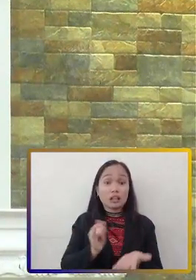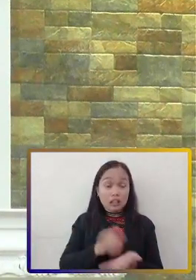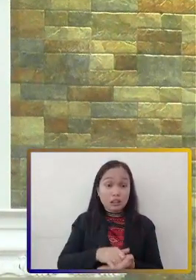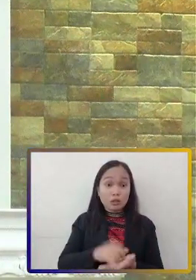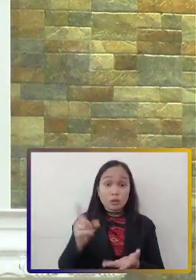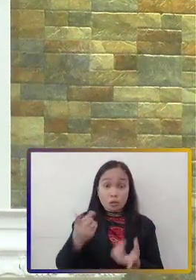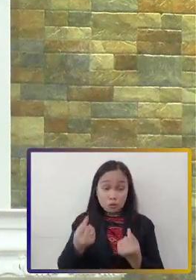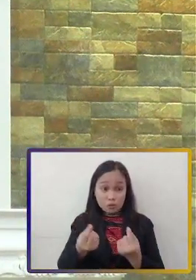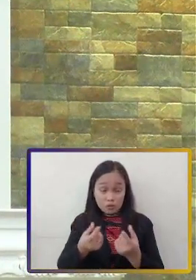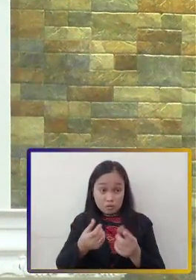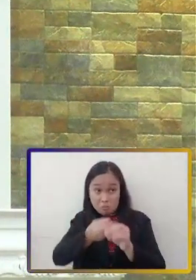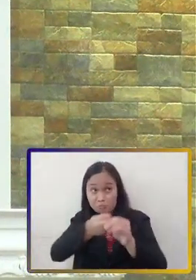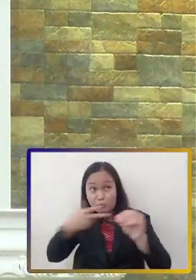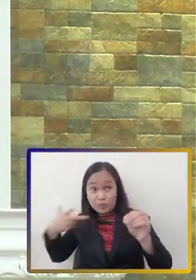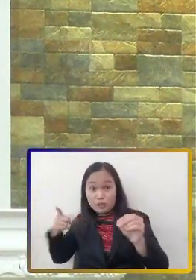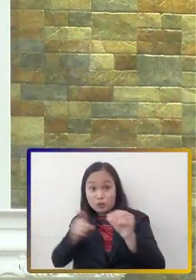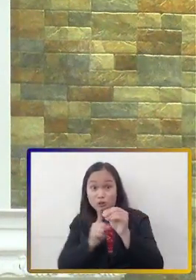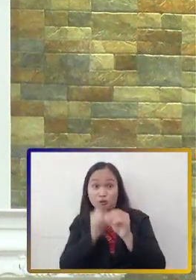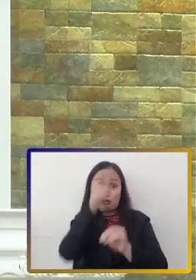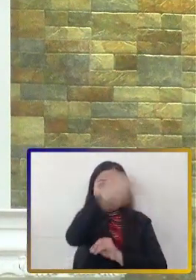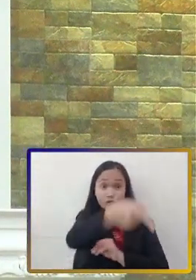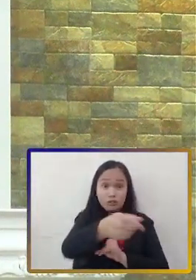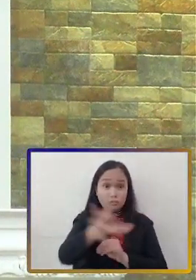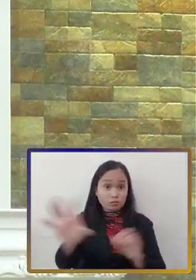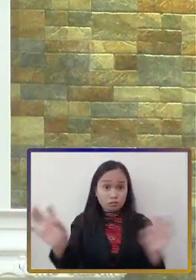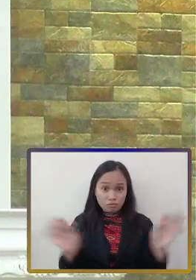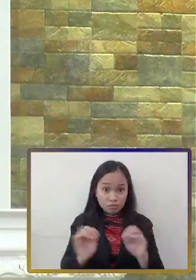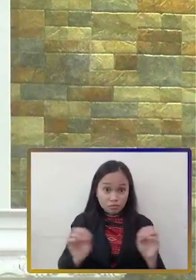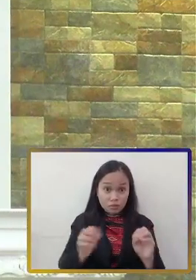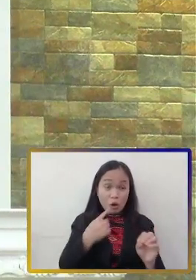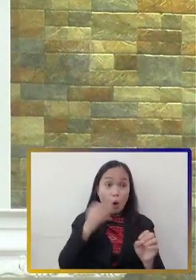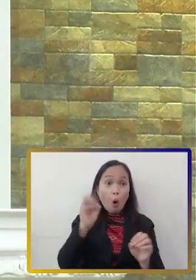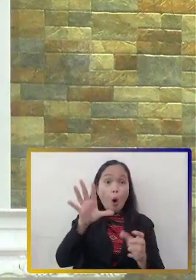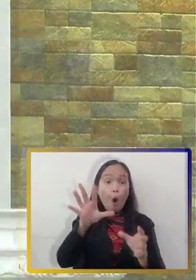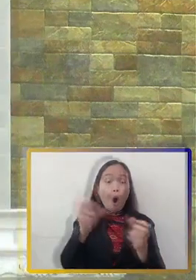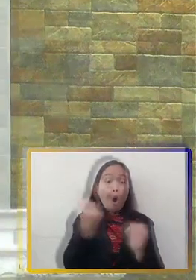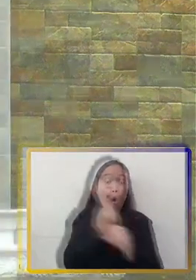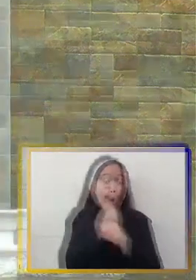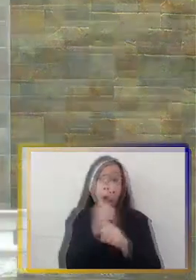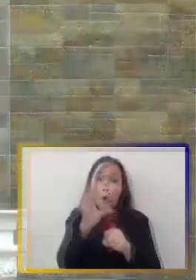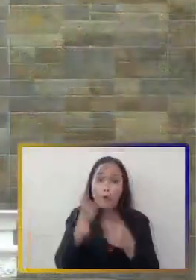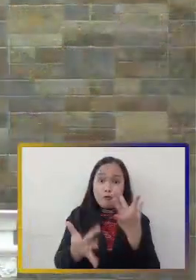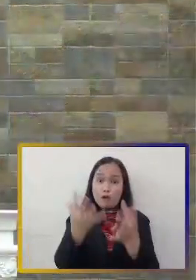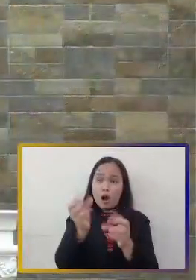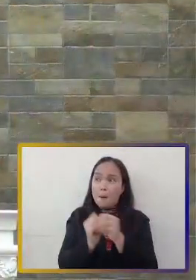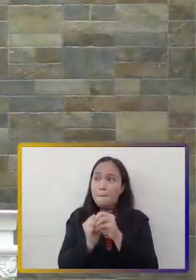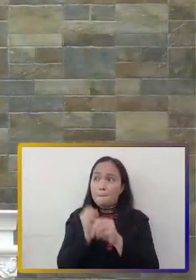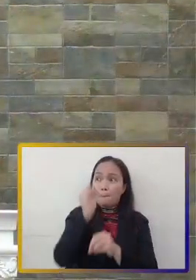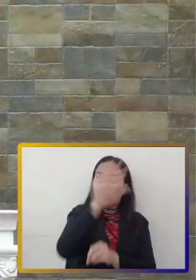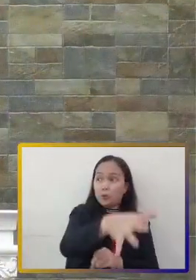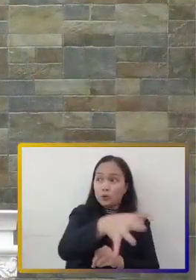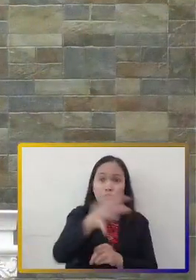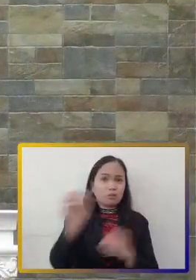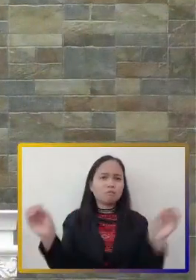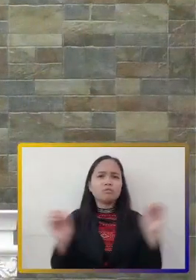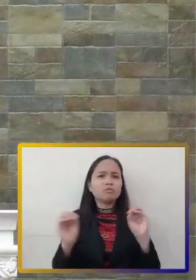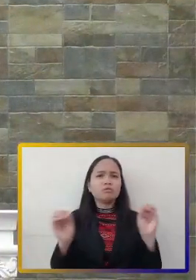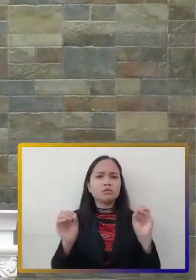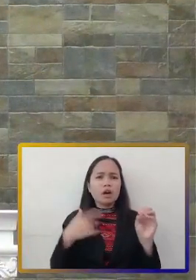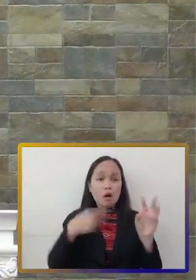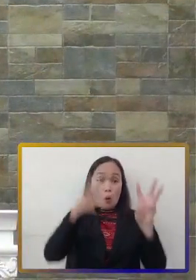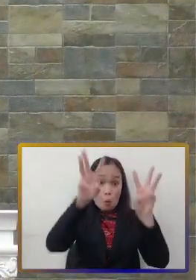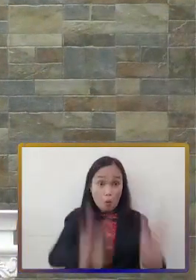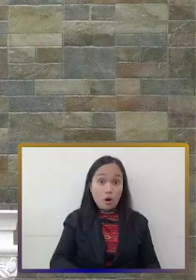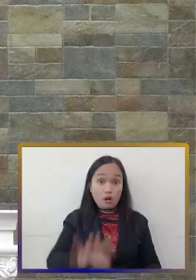ng sibat, pana, bato o apoy, para pabagsakin yung wall of Jericho?